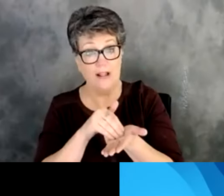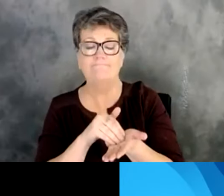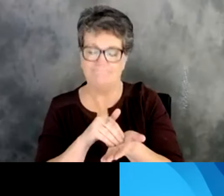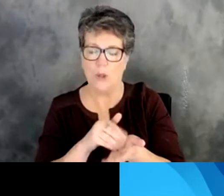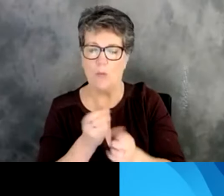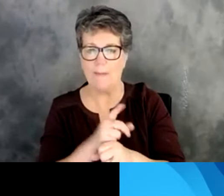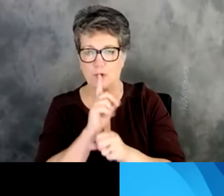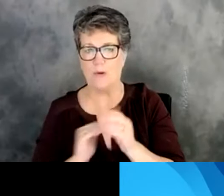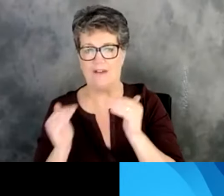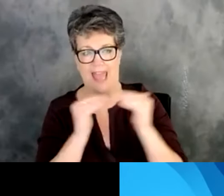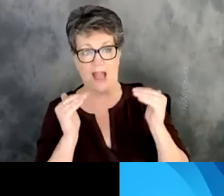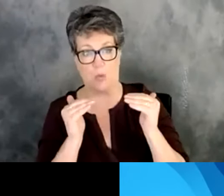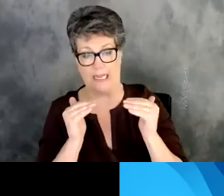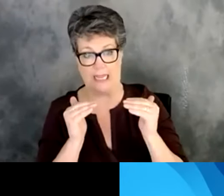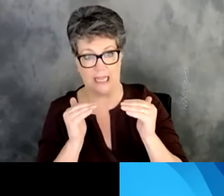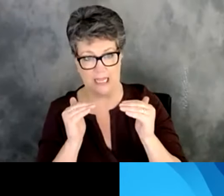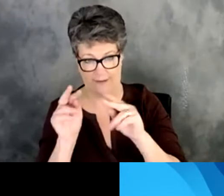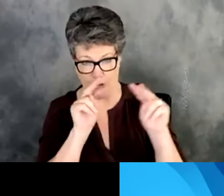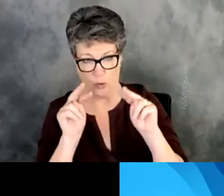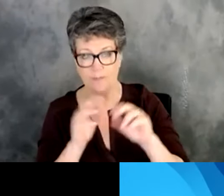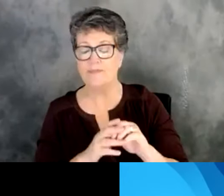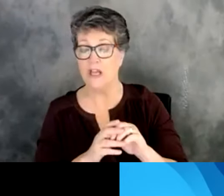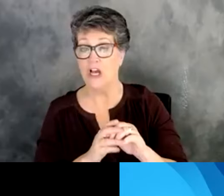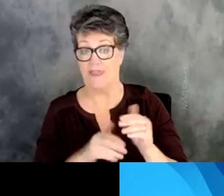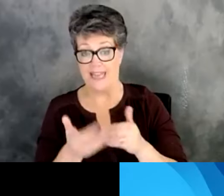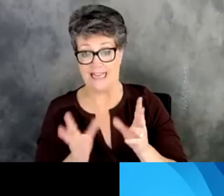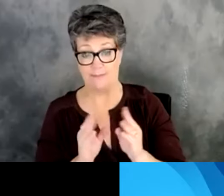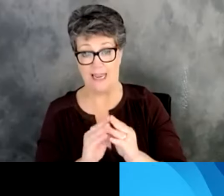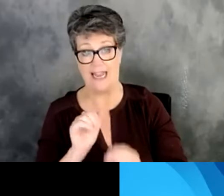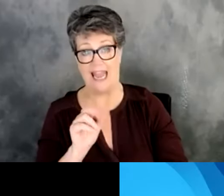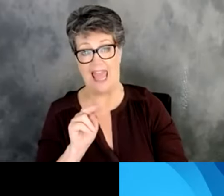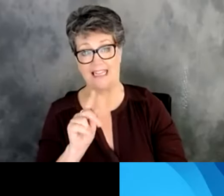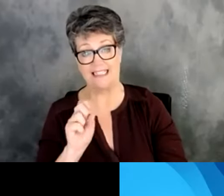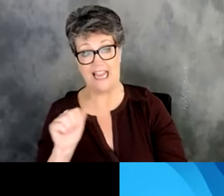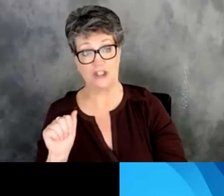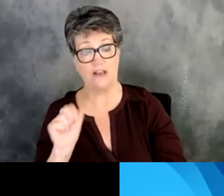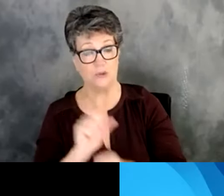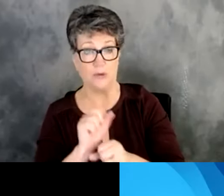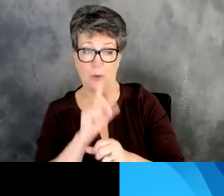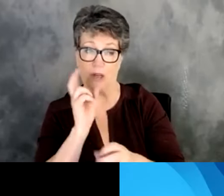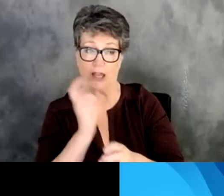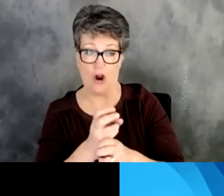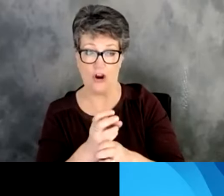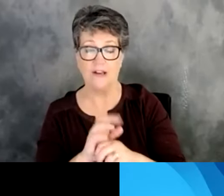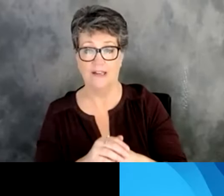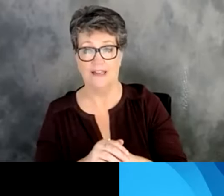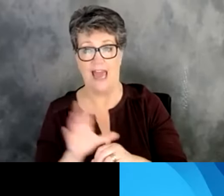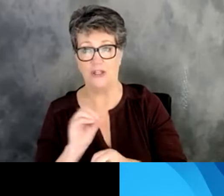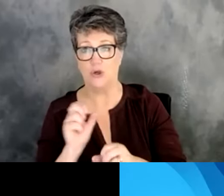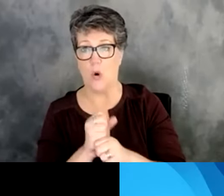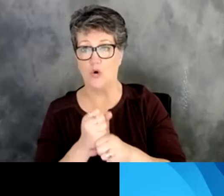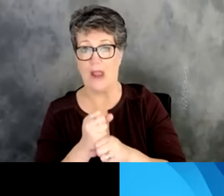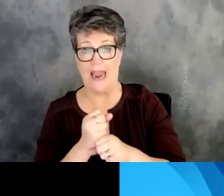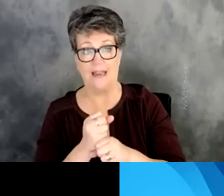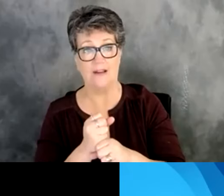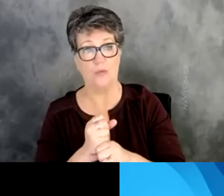have the equity lens. So the next meeting, Anastasia is really working hard, Anastasia Dodson, to co-create with the